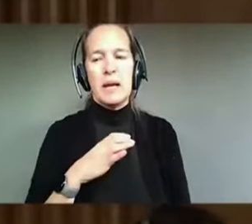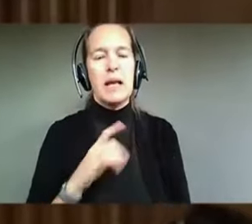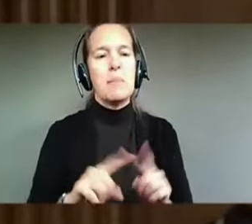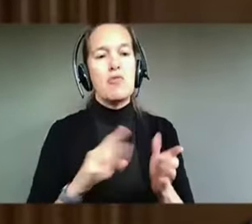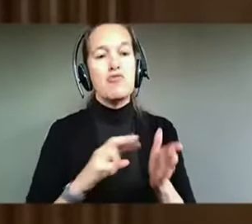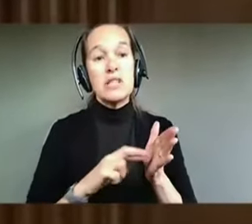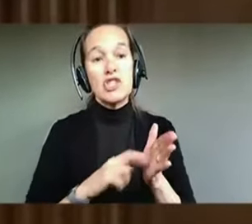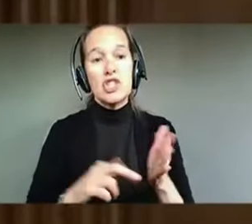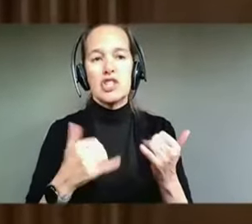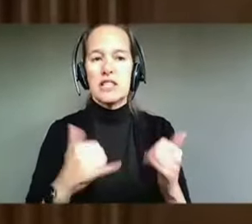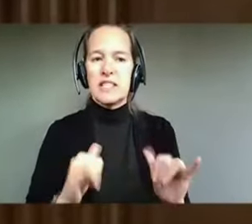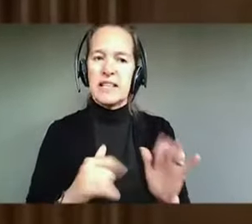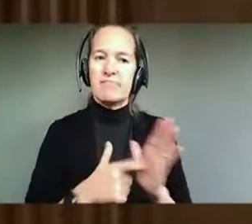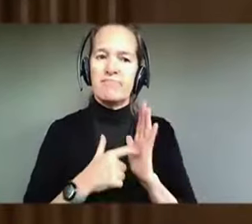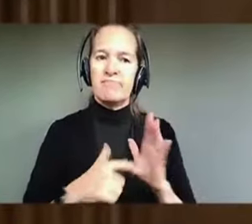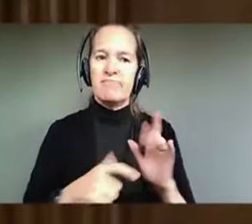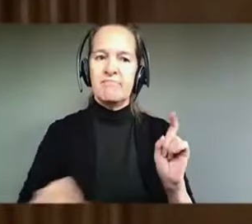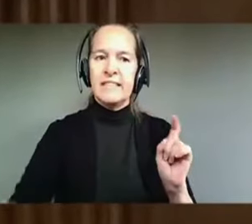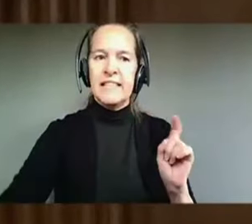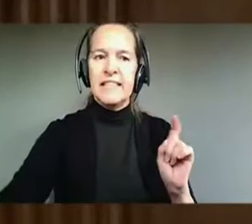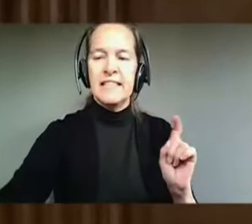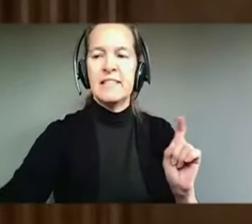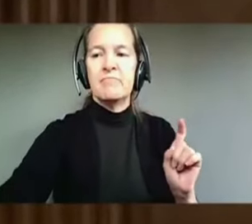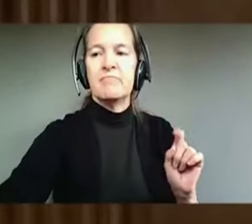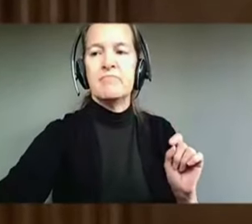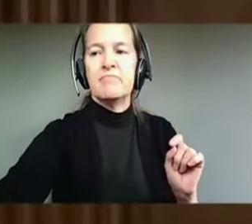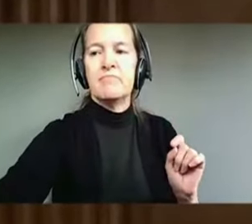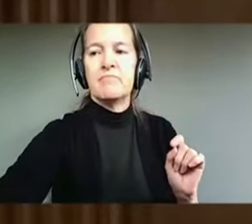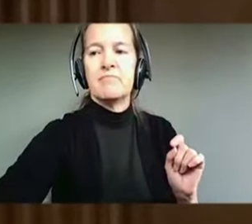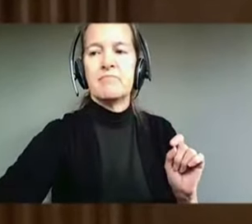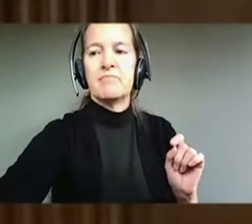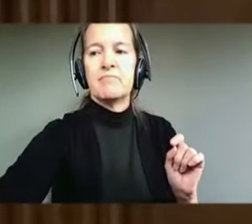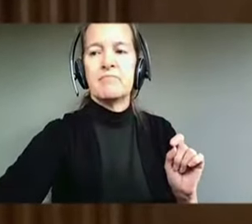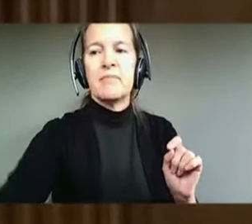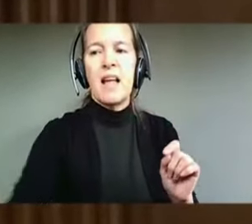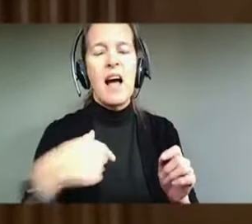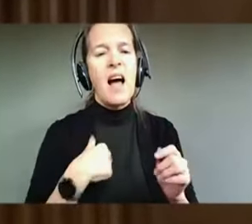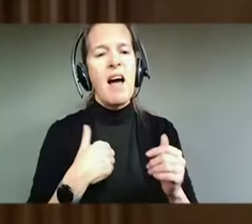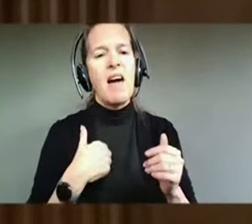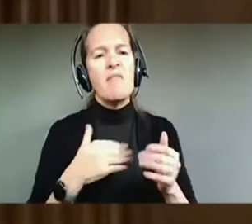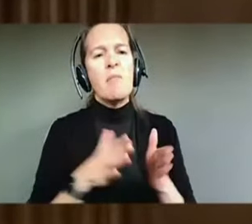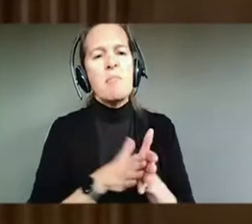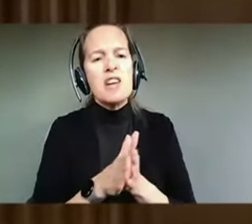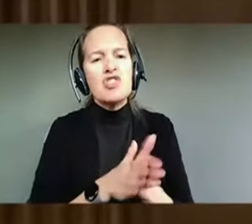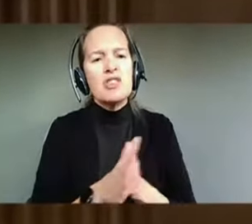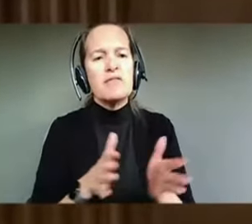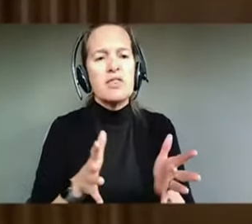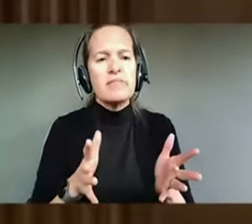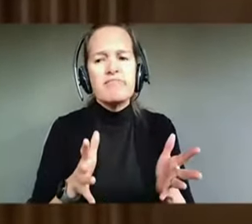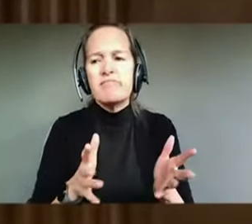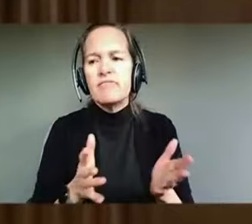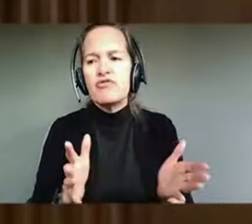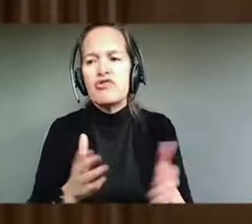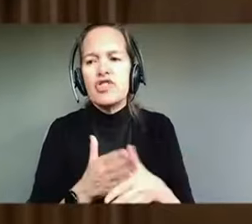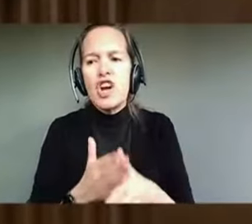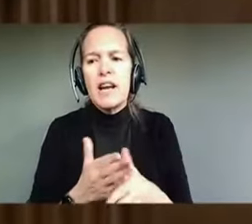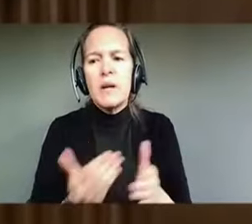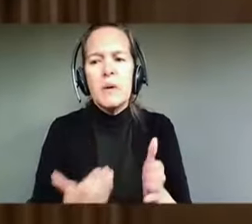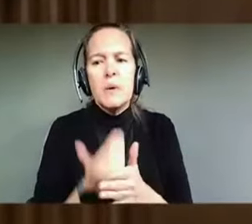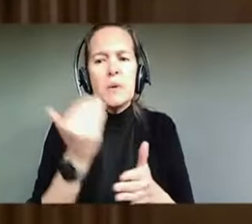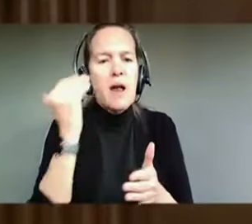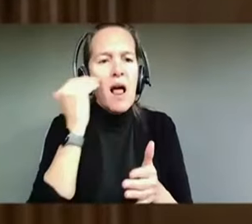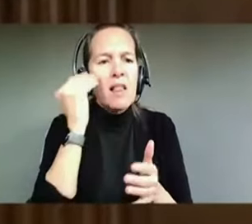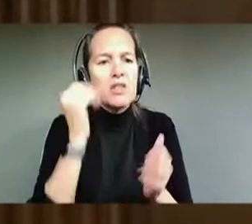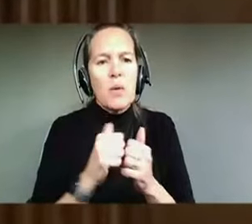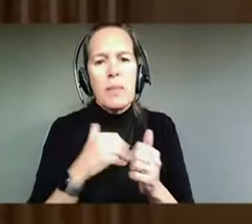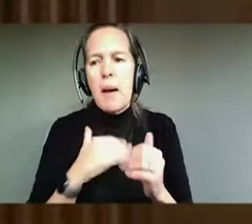still ongoing. In addition to research and clinical care, I have a passion for sharing emerging new knowledge with my peers and learning from